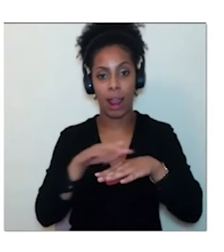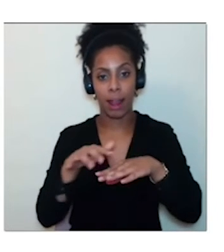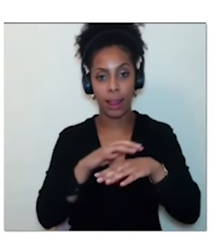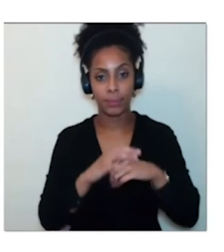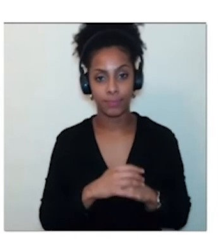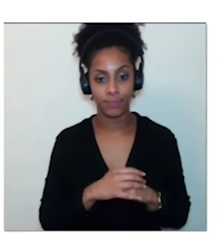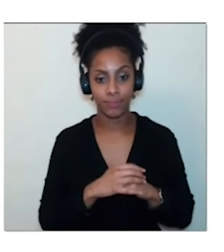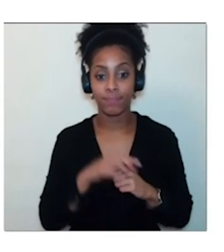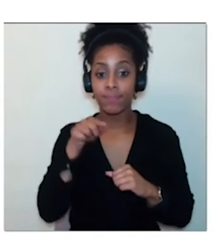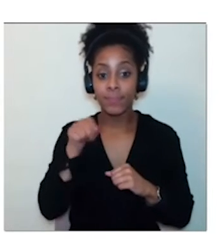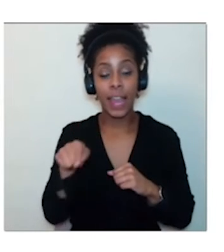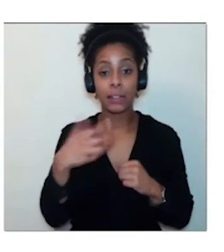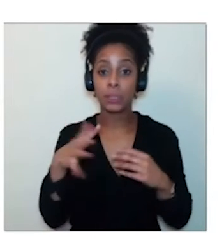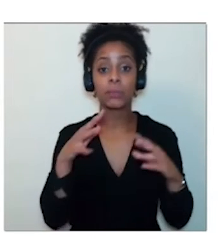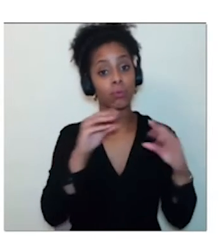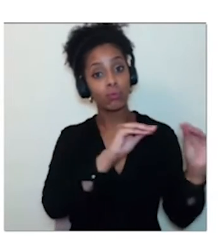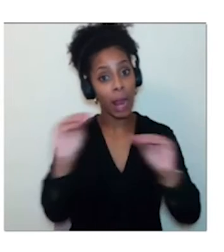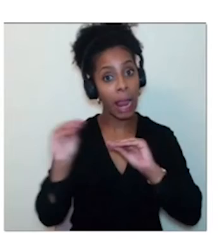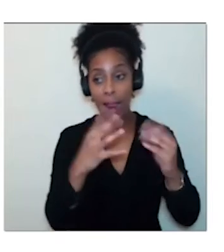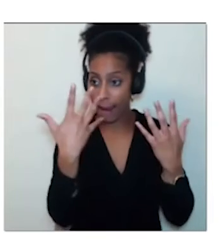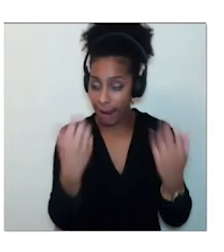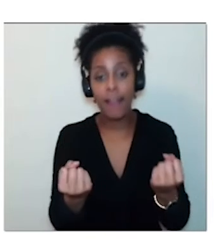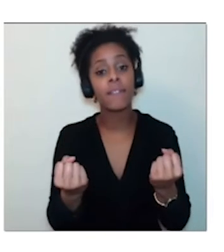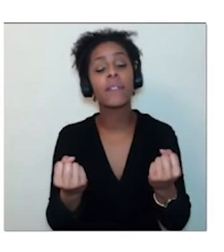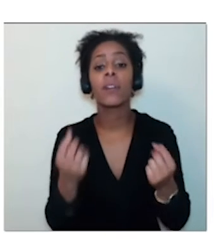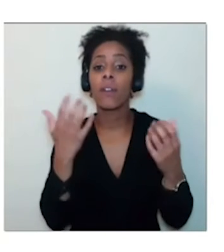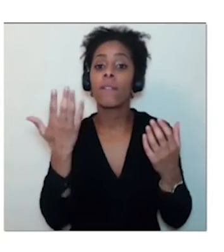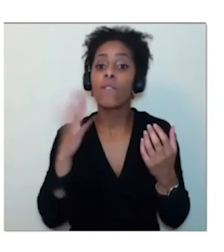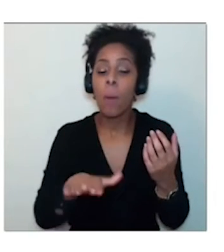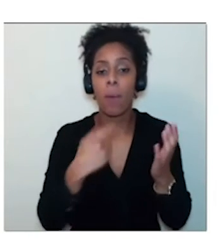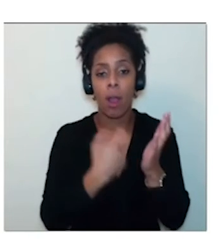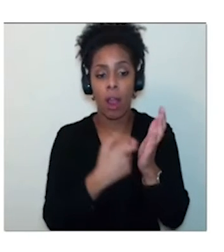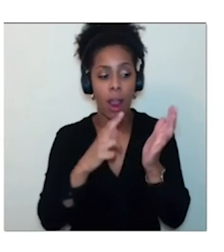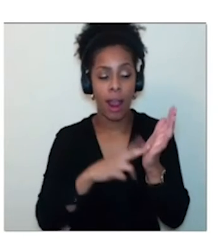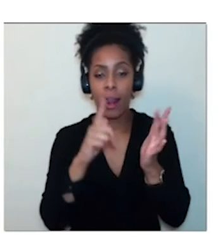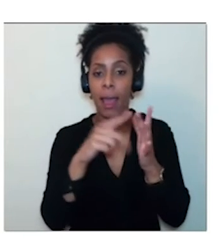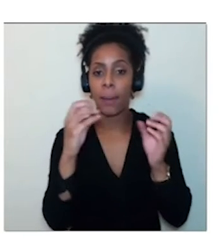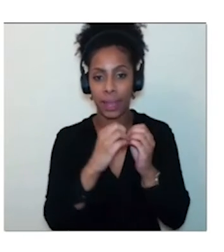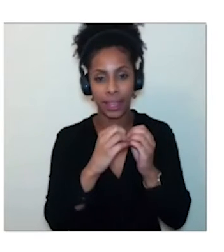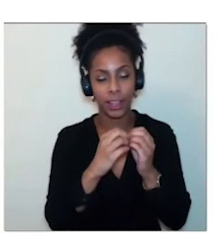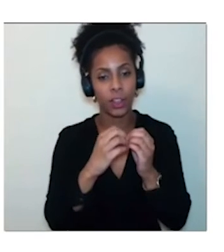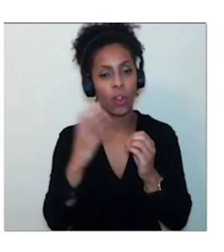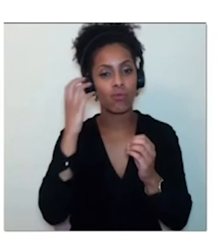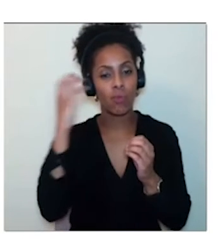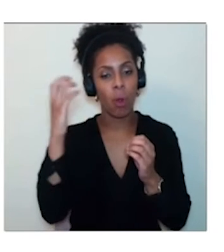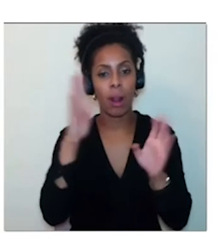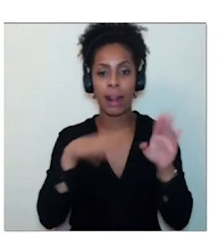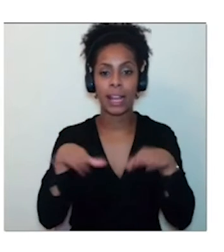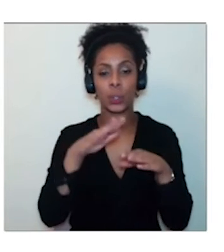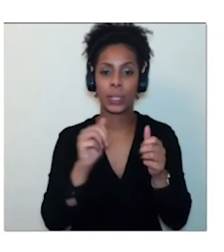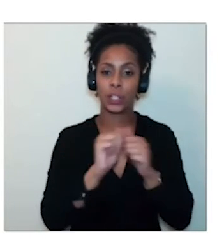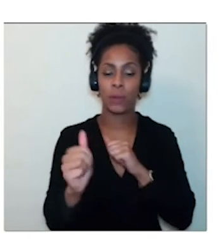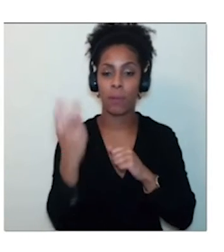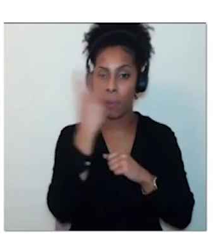RNIB, Royal National Institute of Blind People. What's happening with standards? Unified